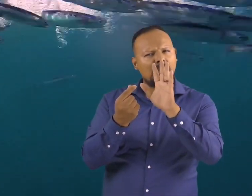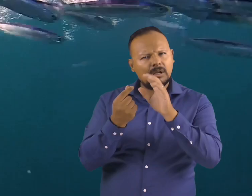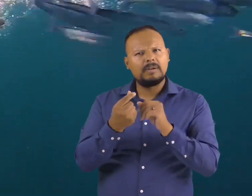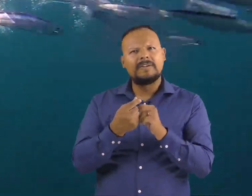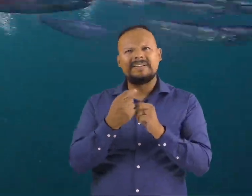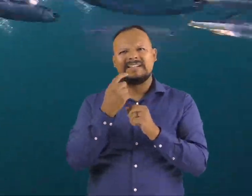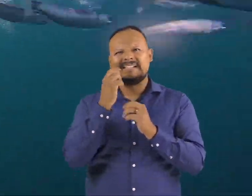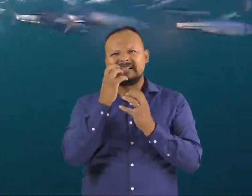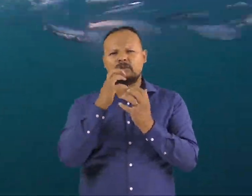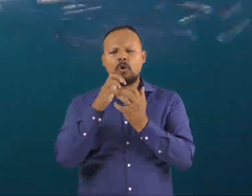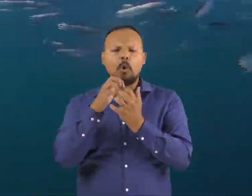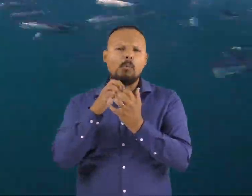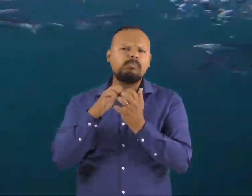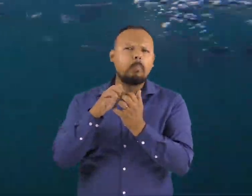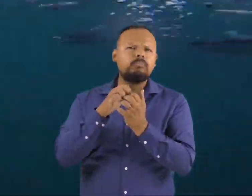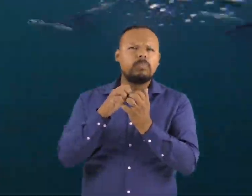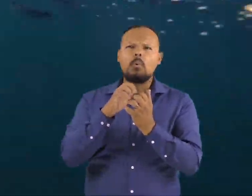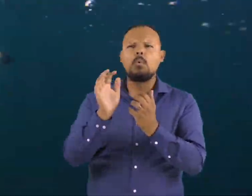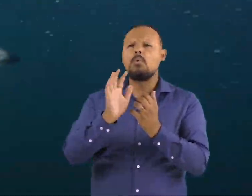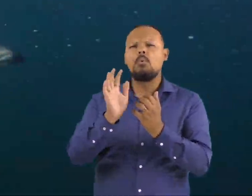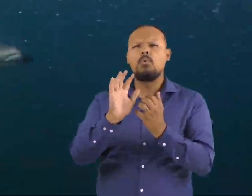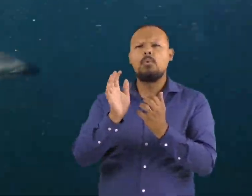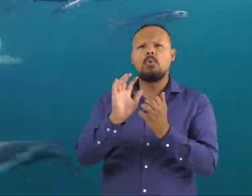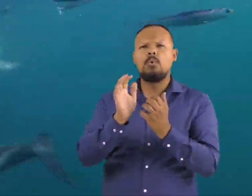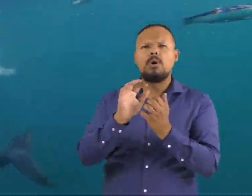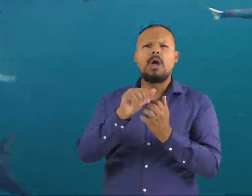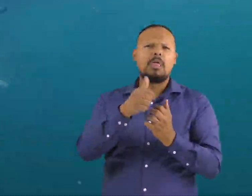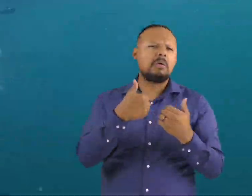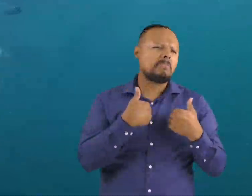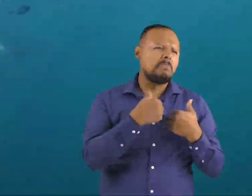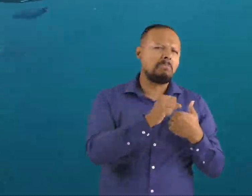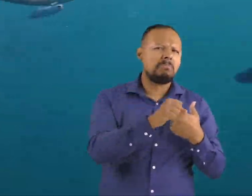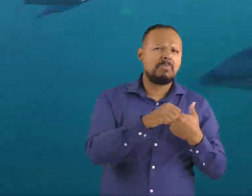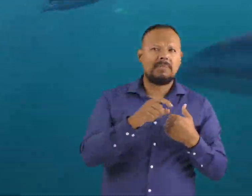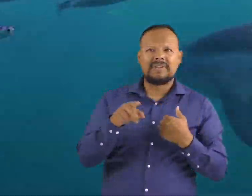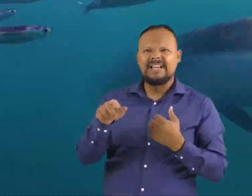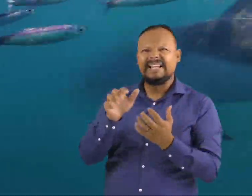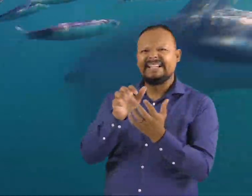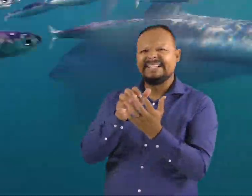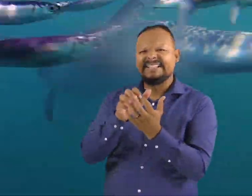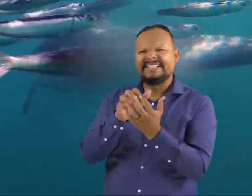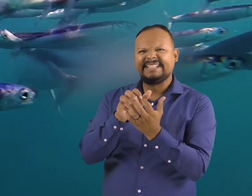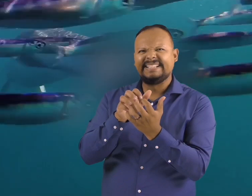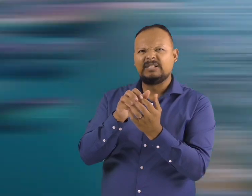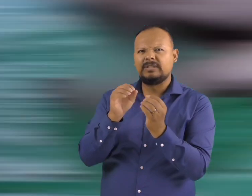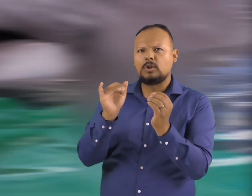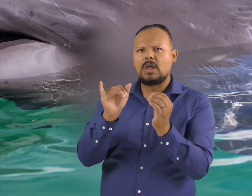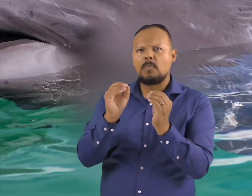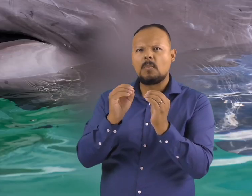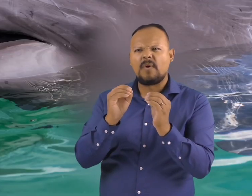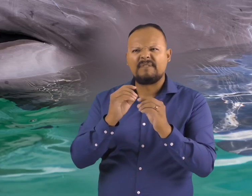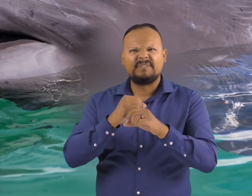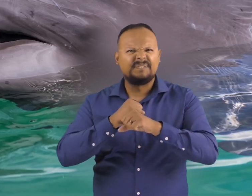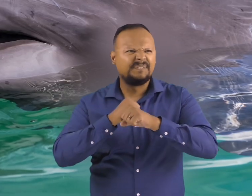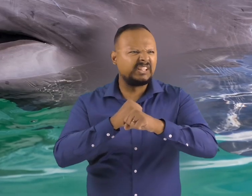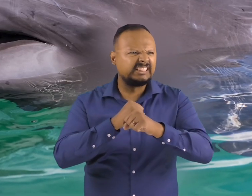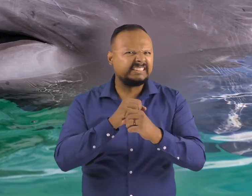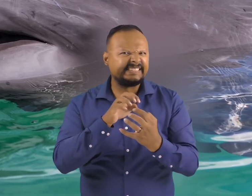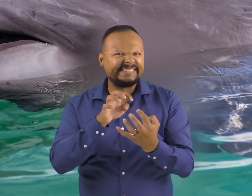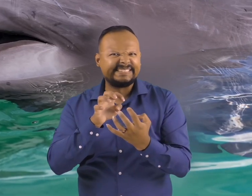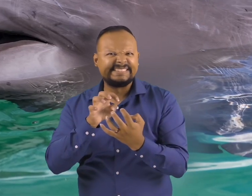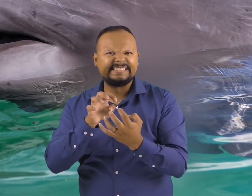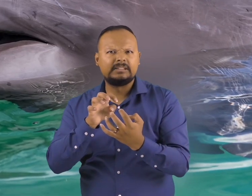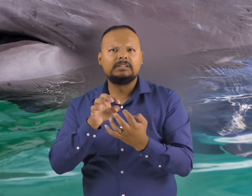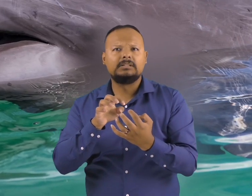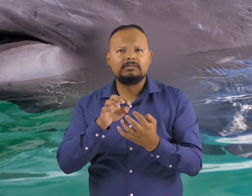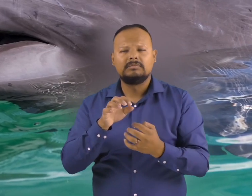their teeth act as defensive weapons and help them grip food. As a result, the dolphin